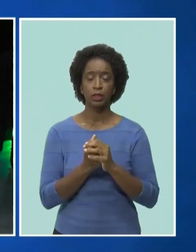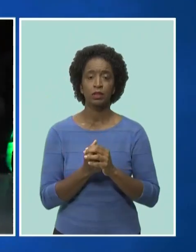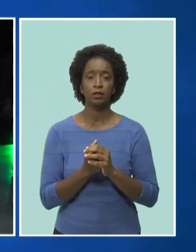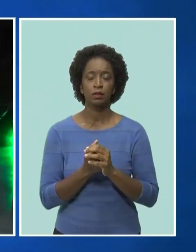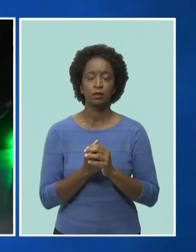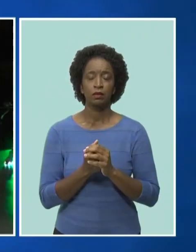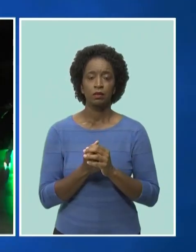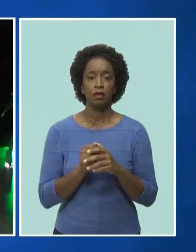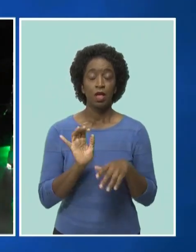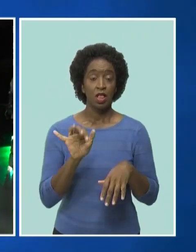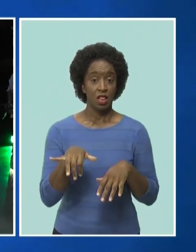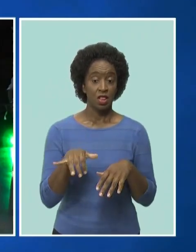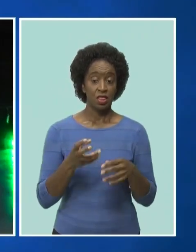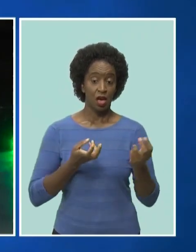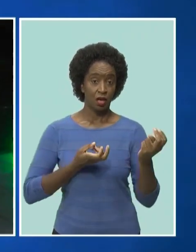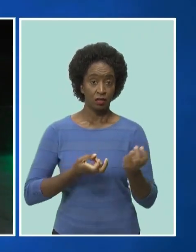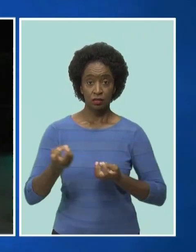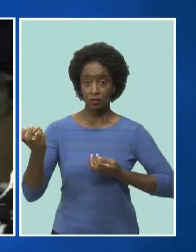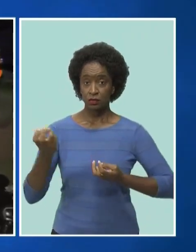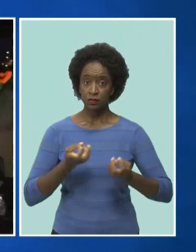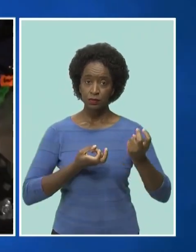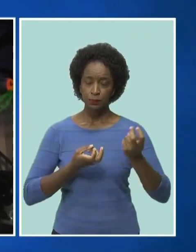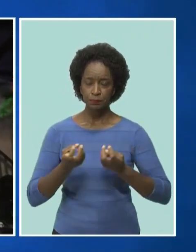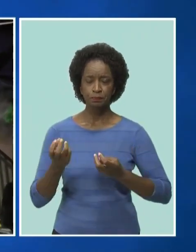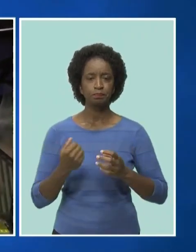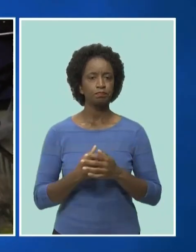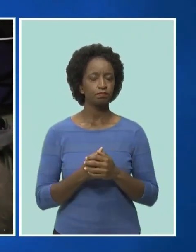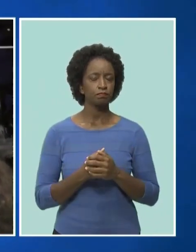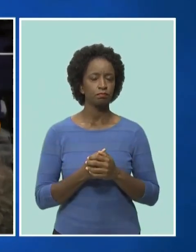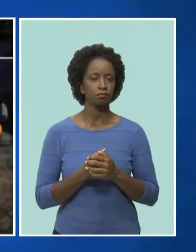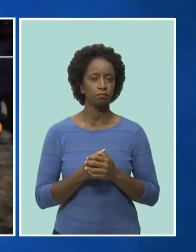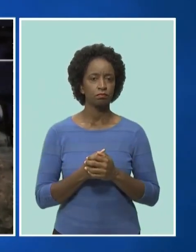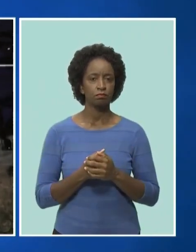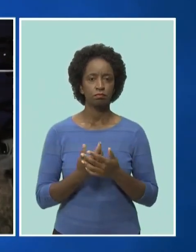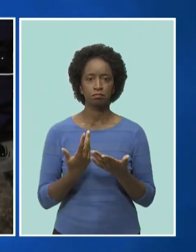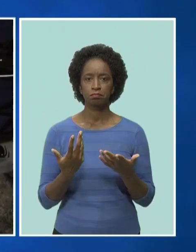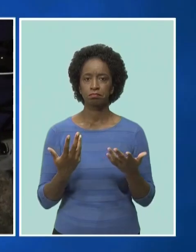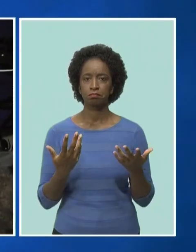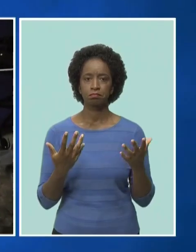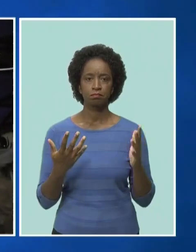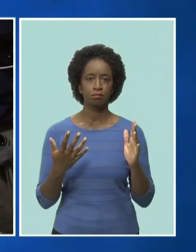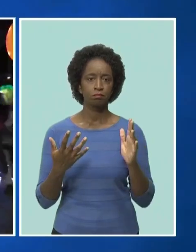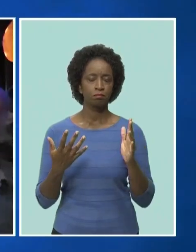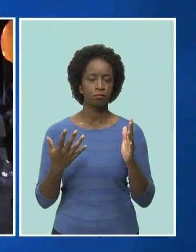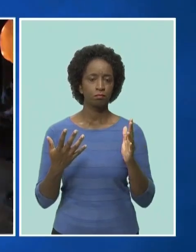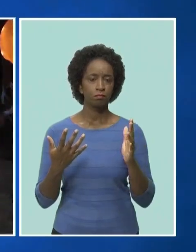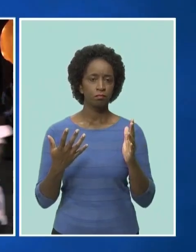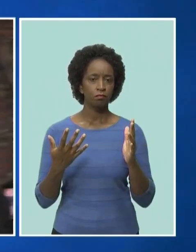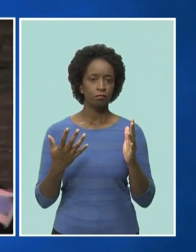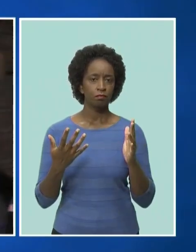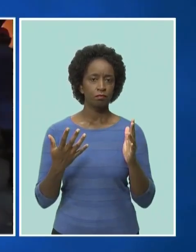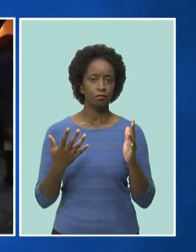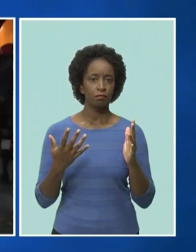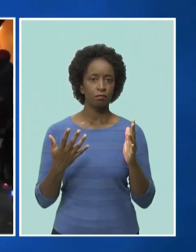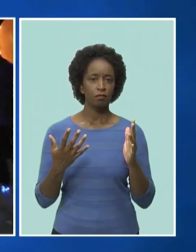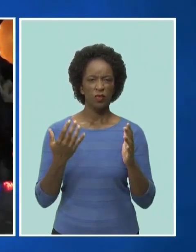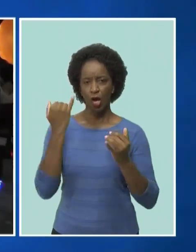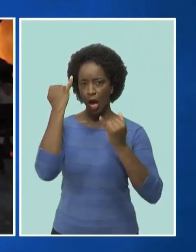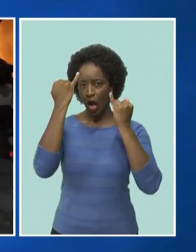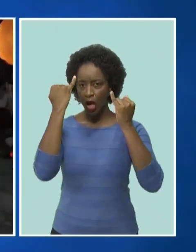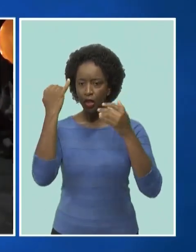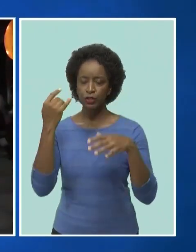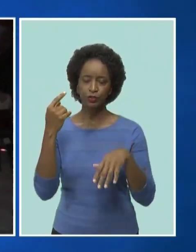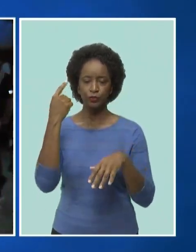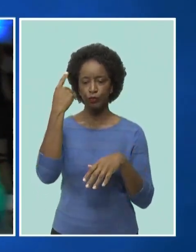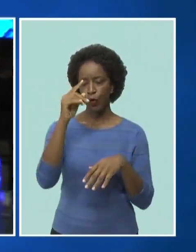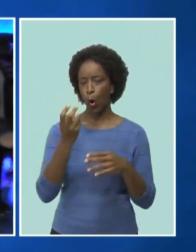this activity was just one of the several proposed initiatives, such as skating tourism and Smile for Skating for the Kids, which according